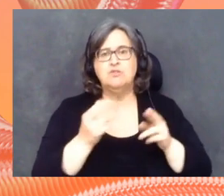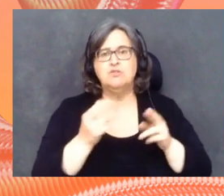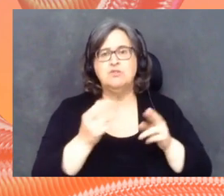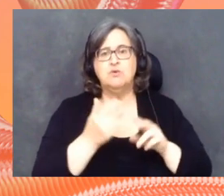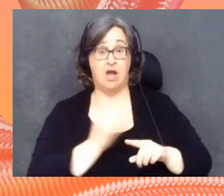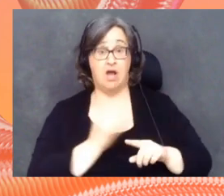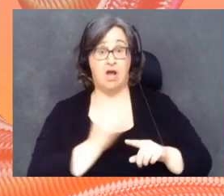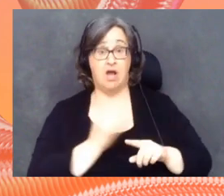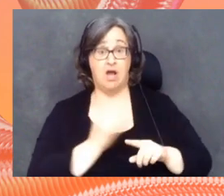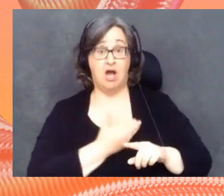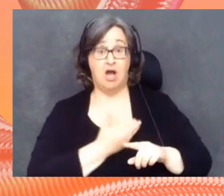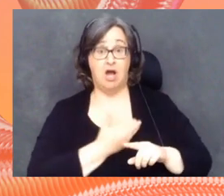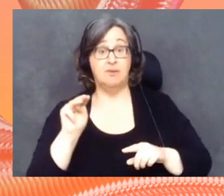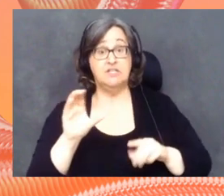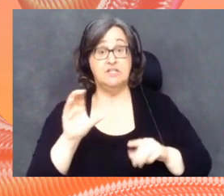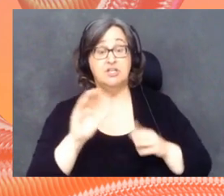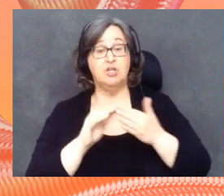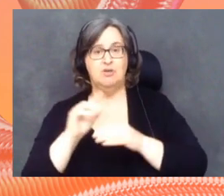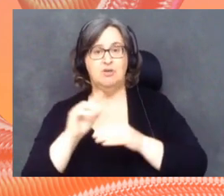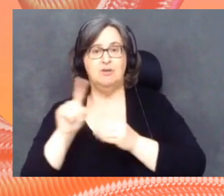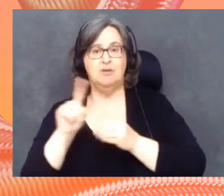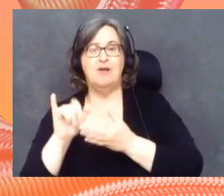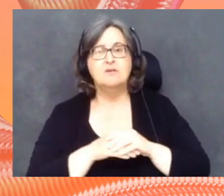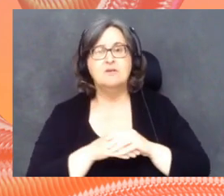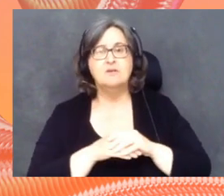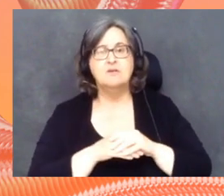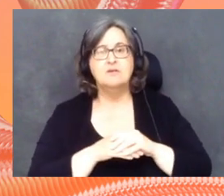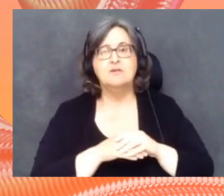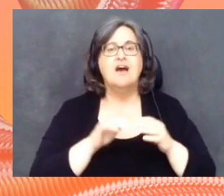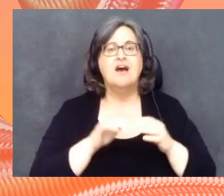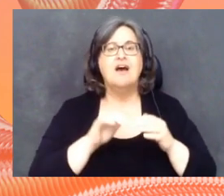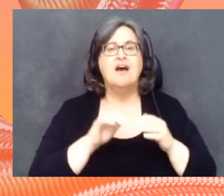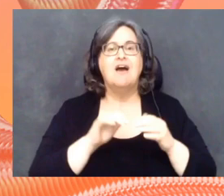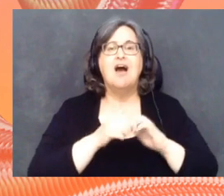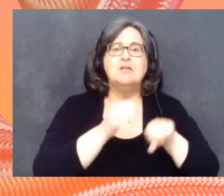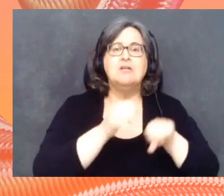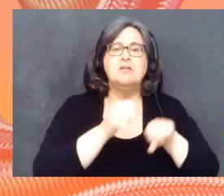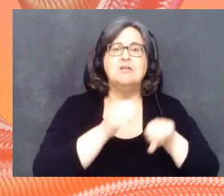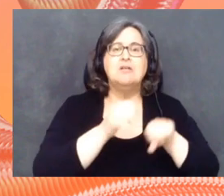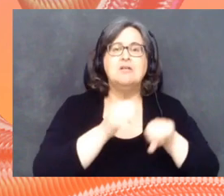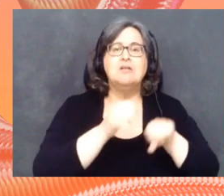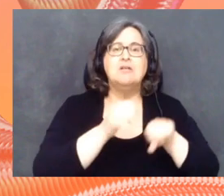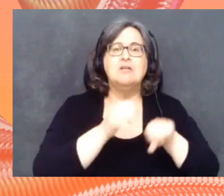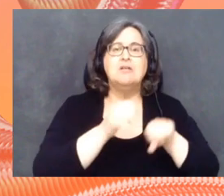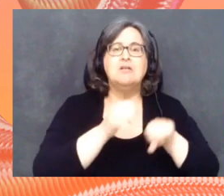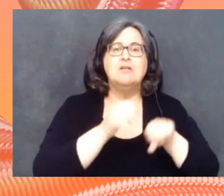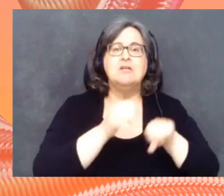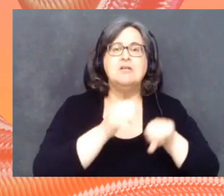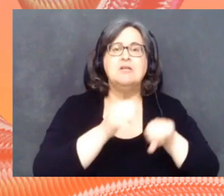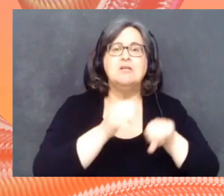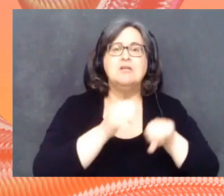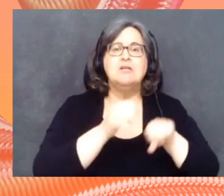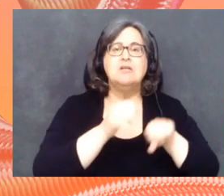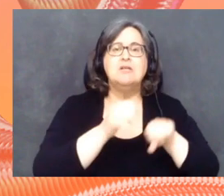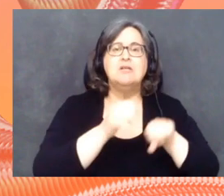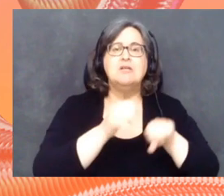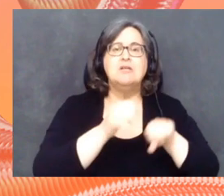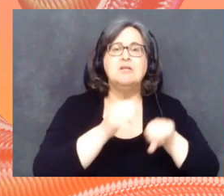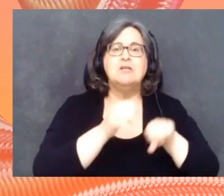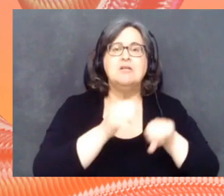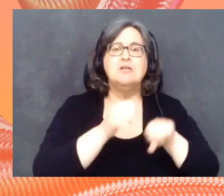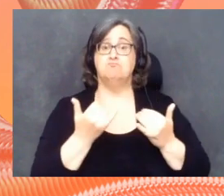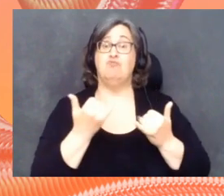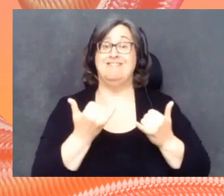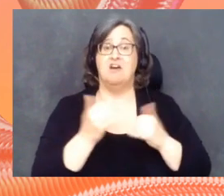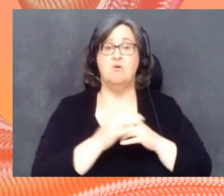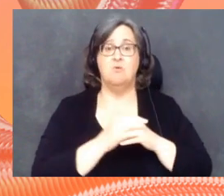community about this, systematizing care. So I'm really grateful. Like, we're in a good moment where the resources are also meeting